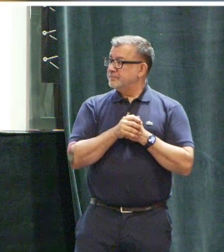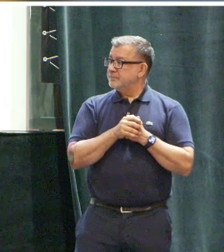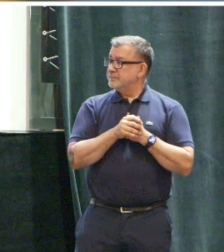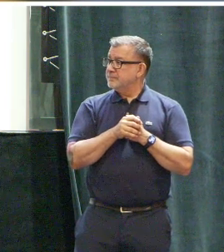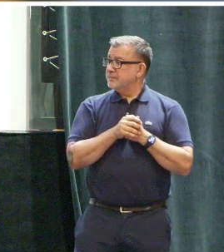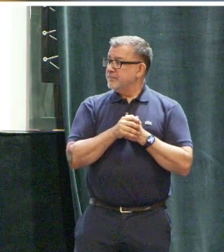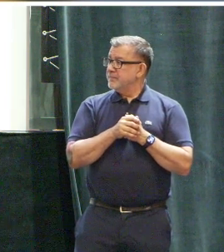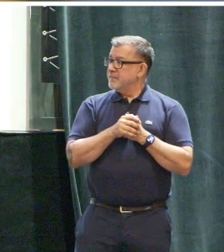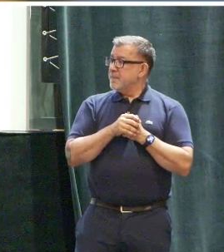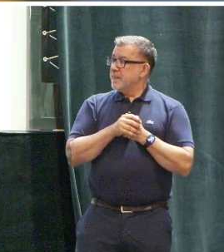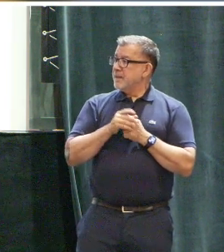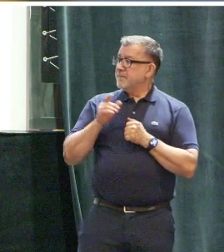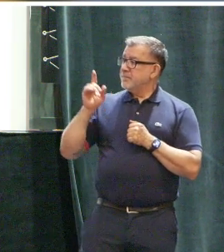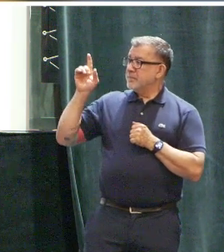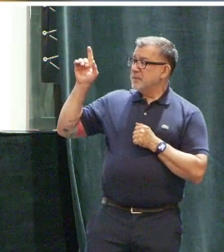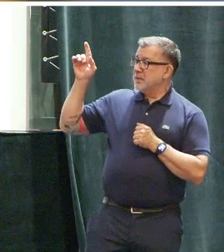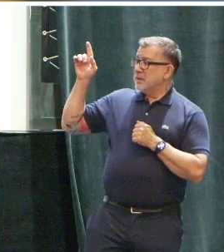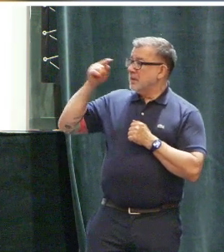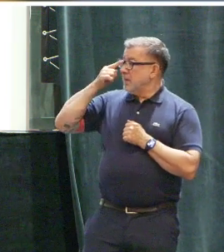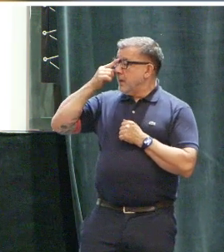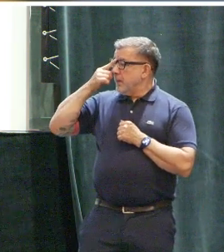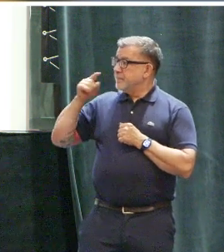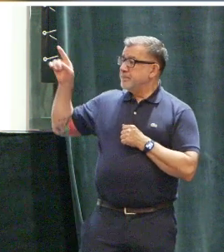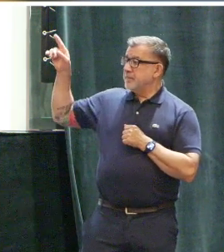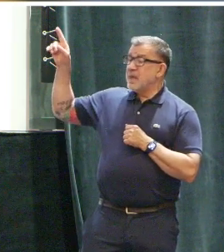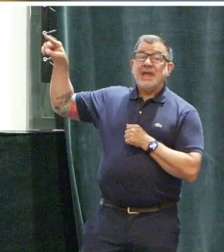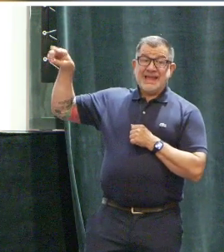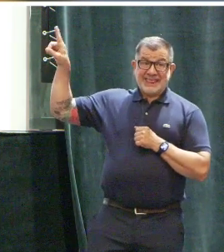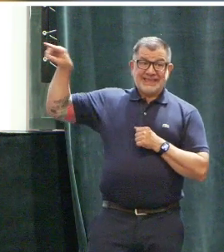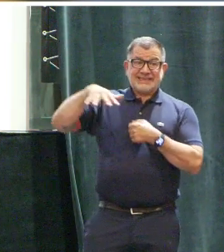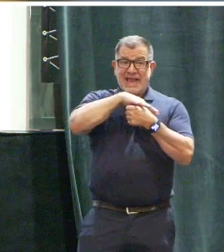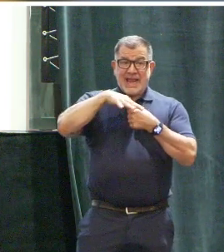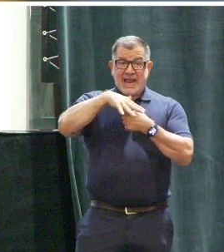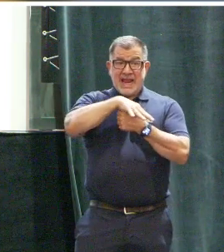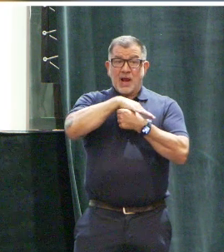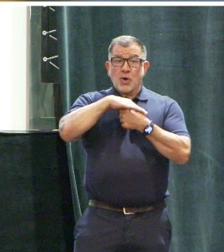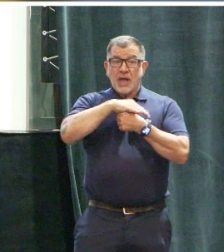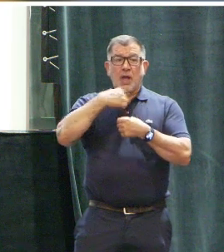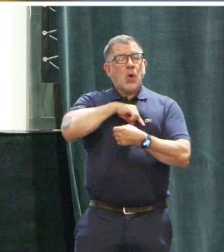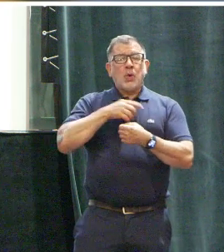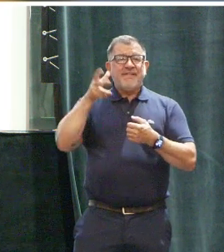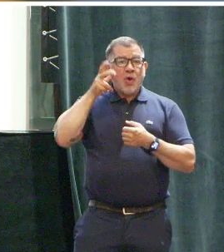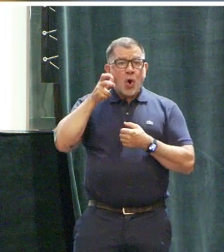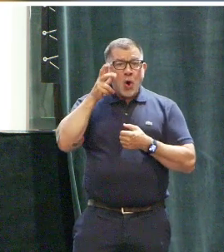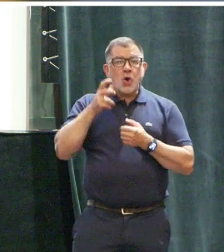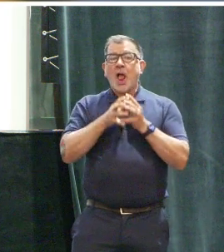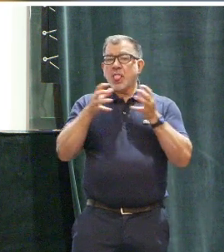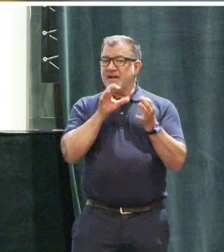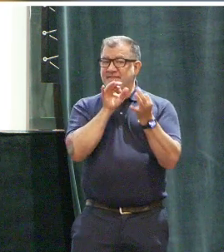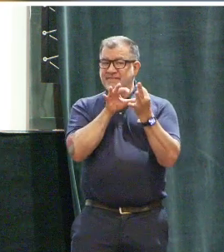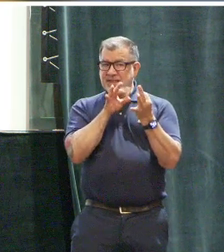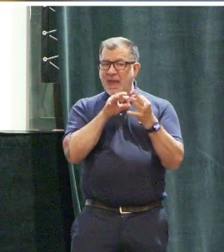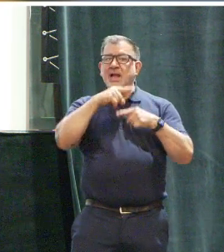Another thing, so in this area, we've heard a lot of really good feedback about specifically the corner pergola. And so we